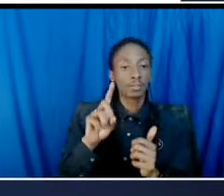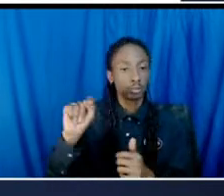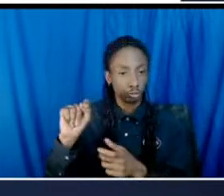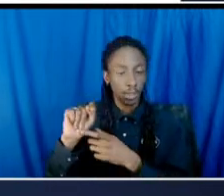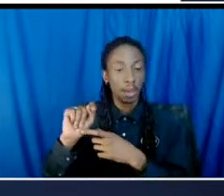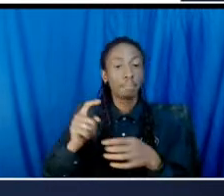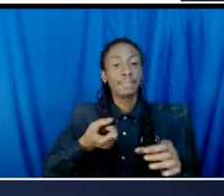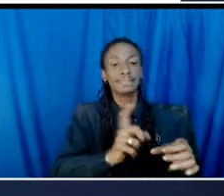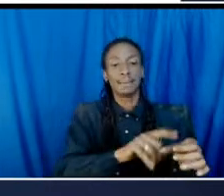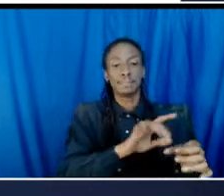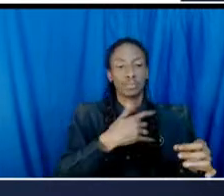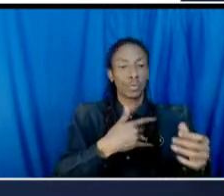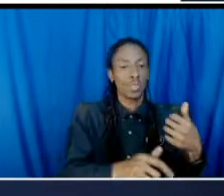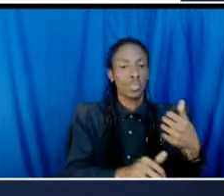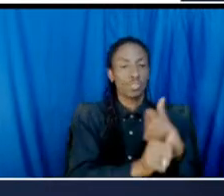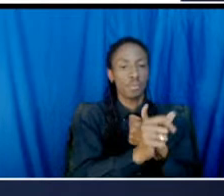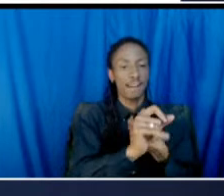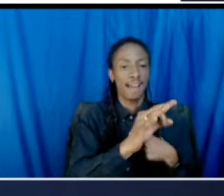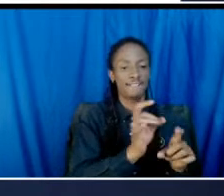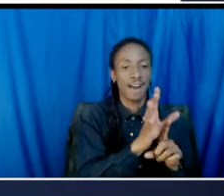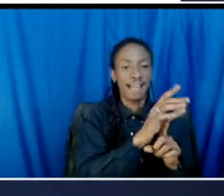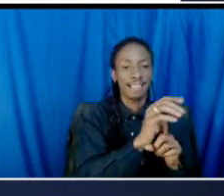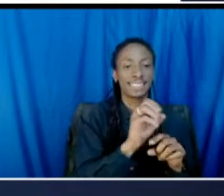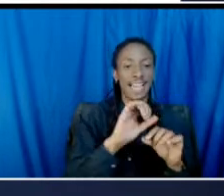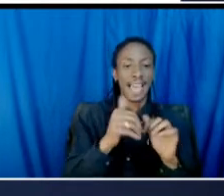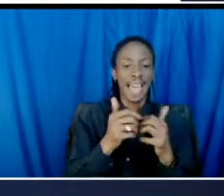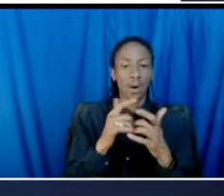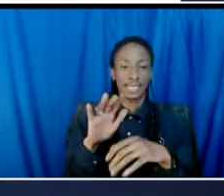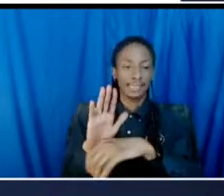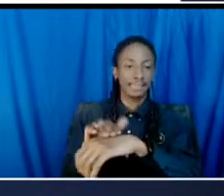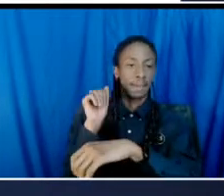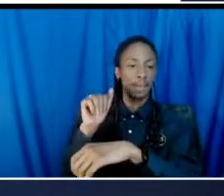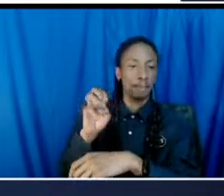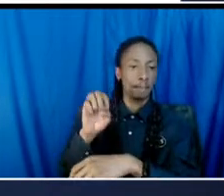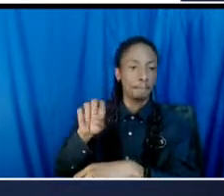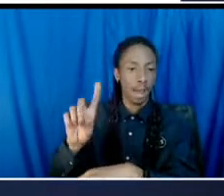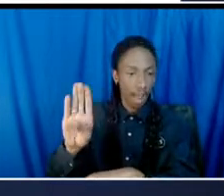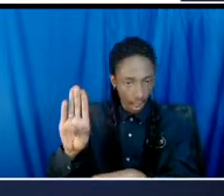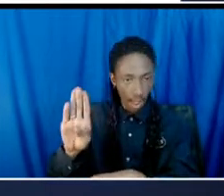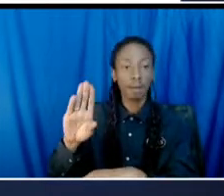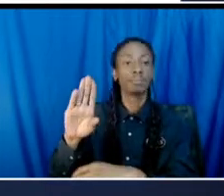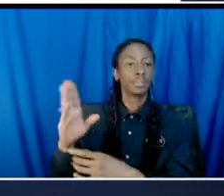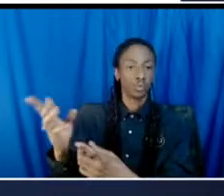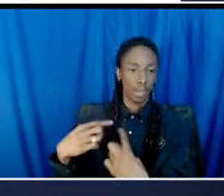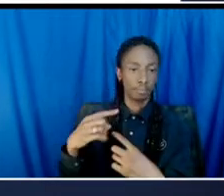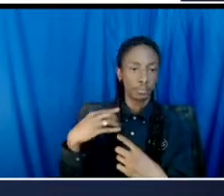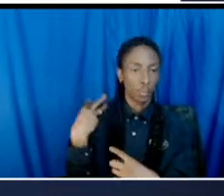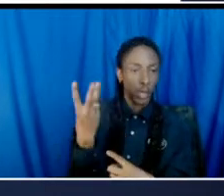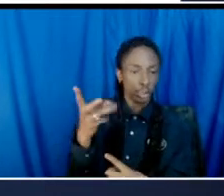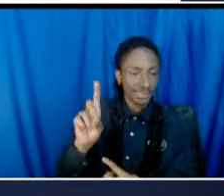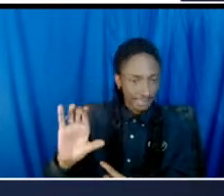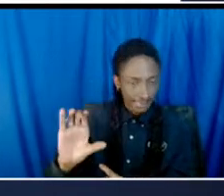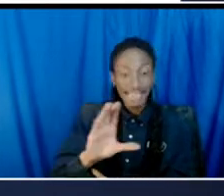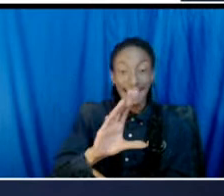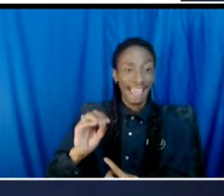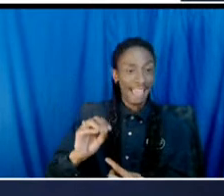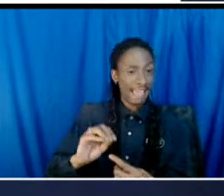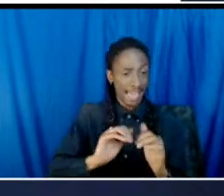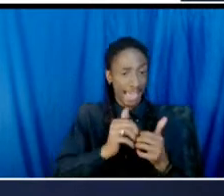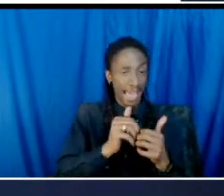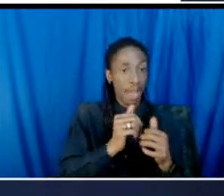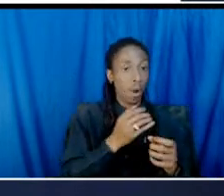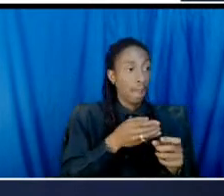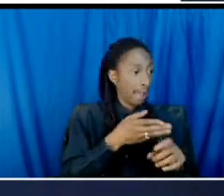of violence, how he summoned the mob to Washington, and how, after corruption and political